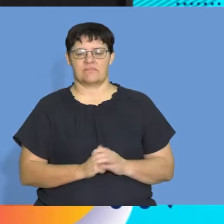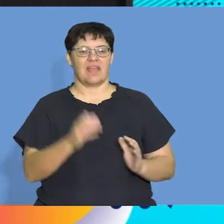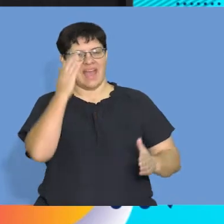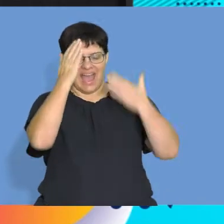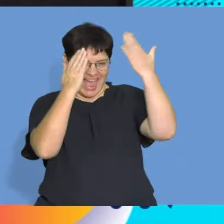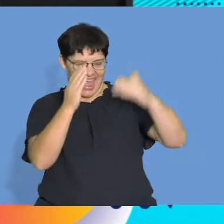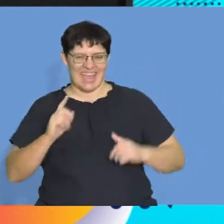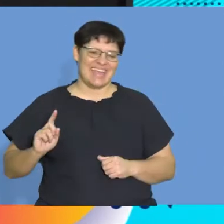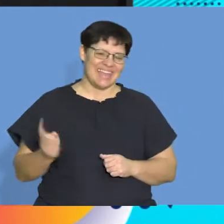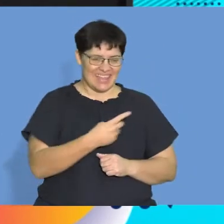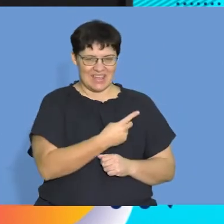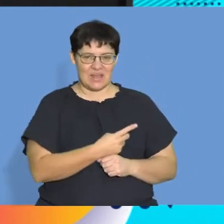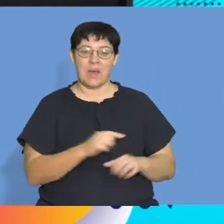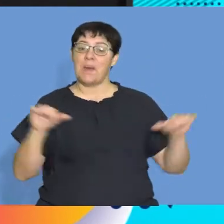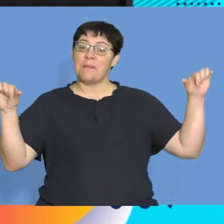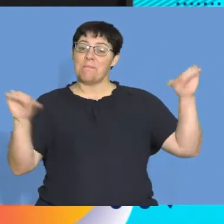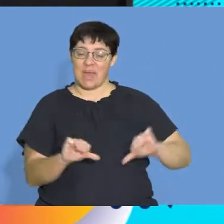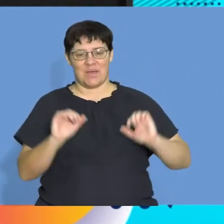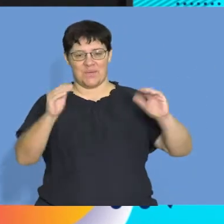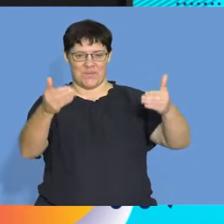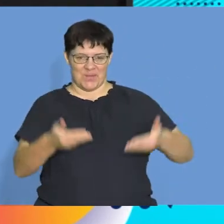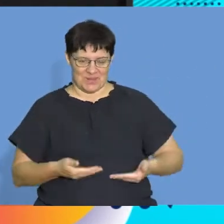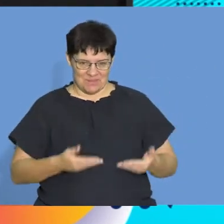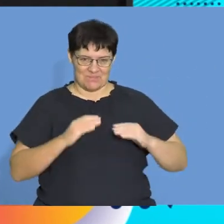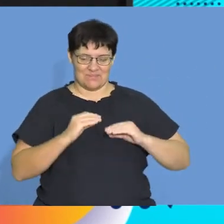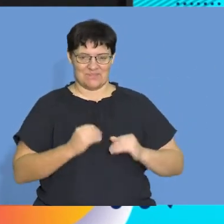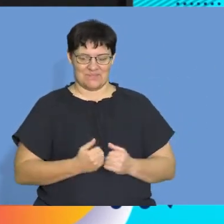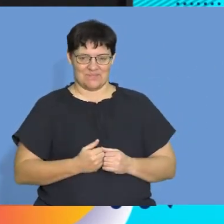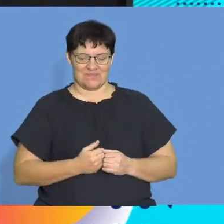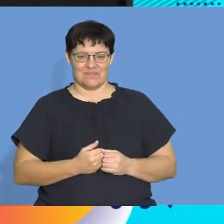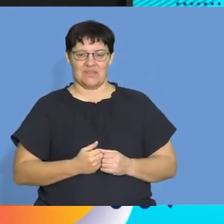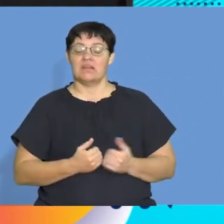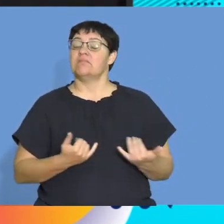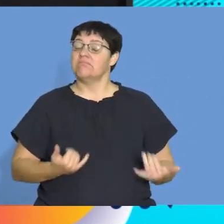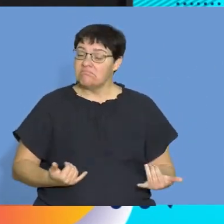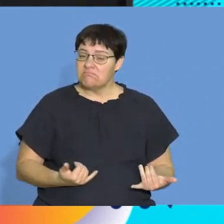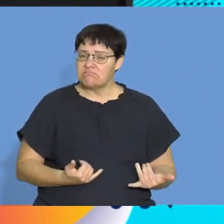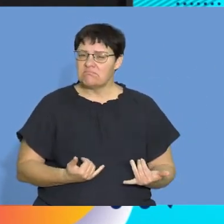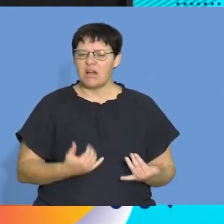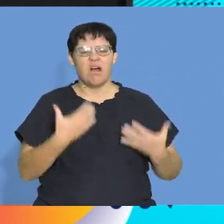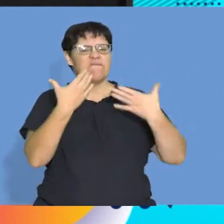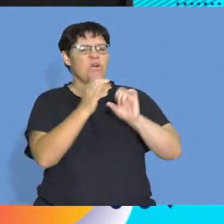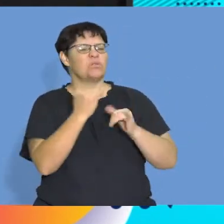Hi guys, welcome back to our lesson for today. So we are still